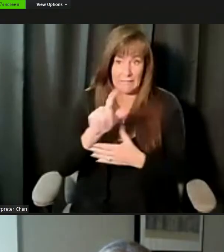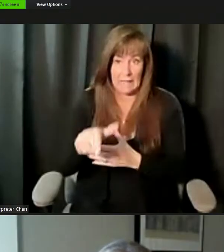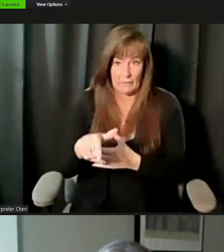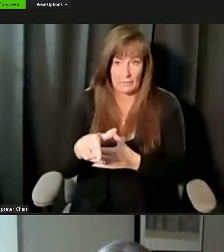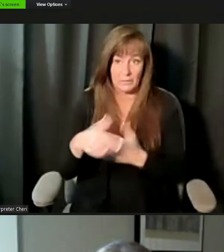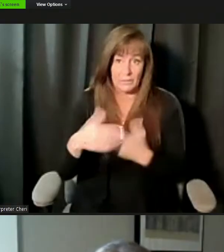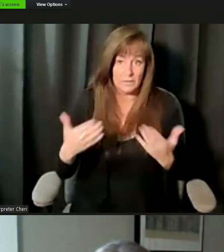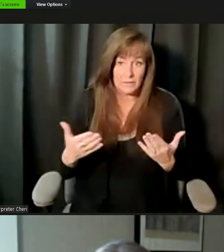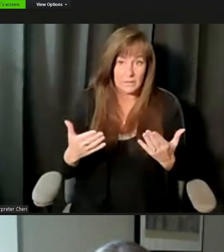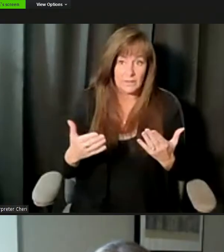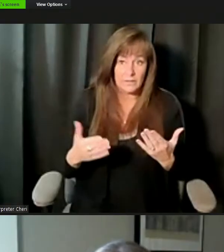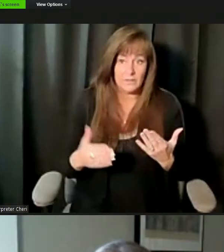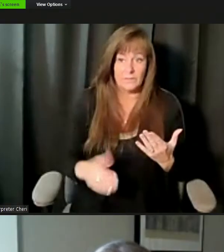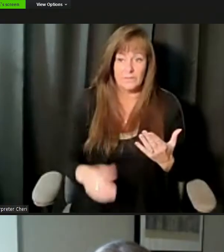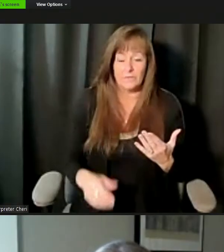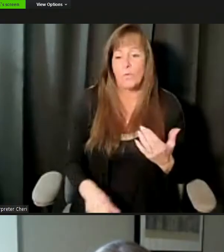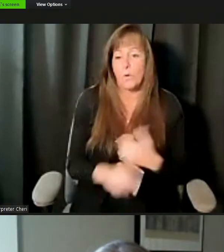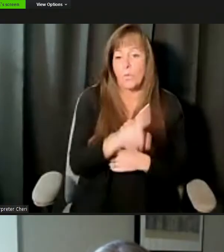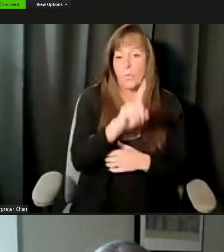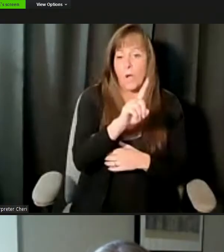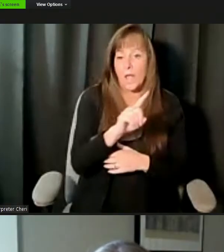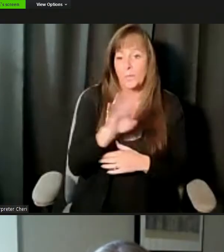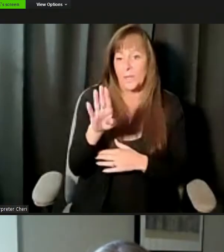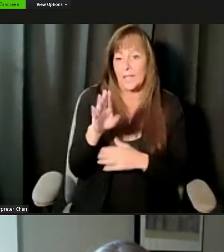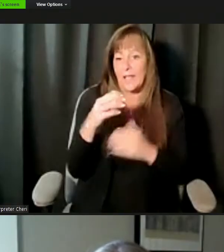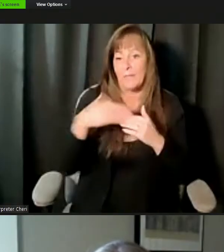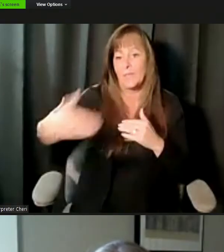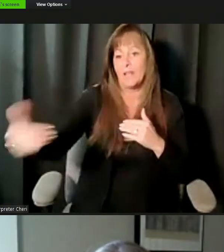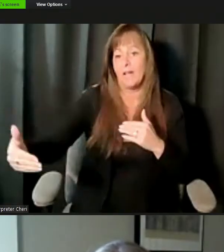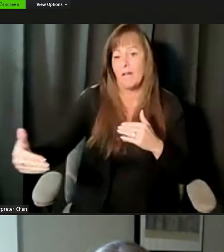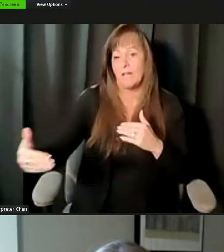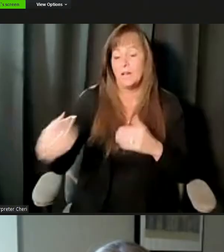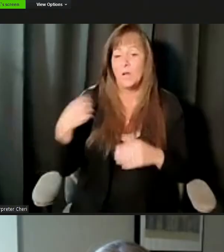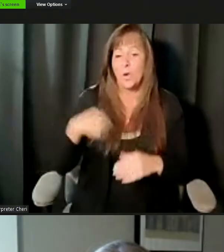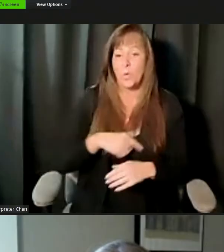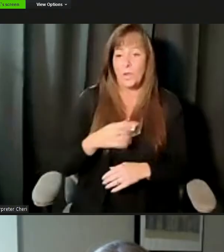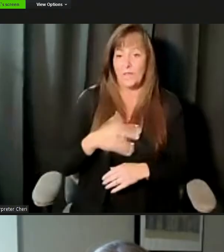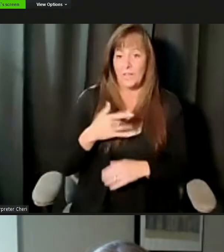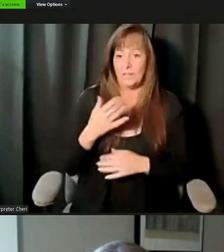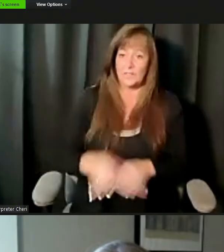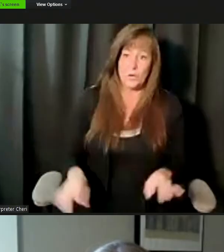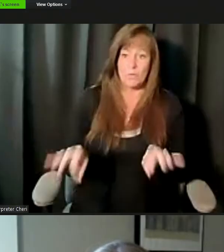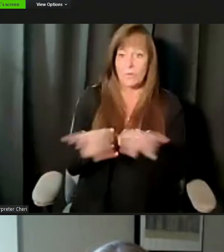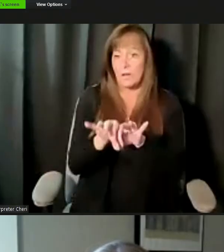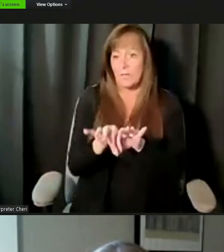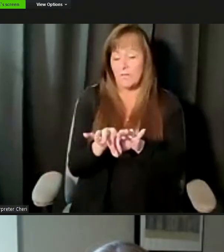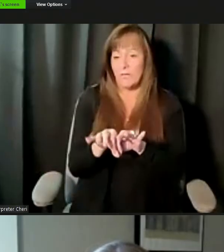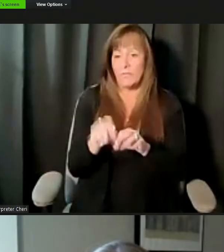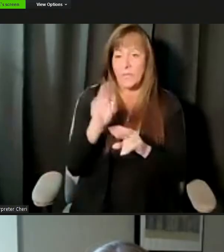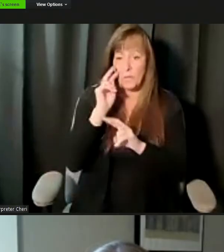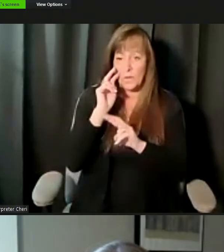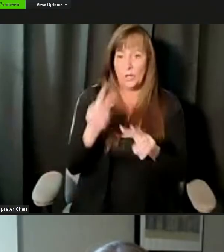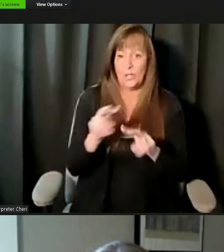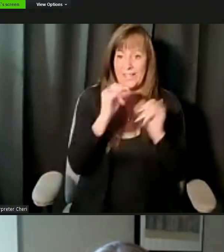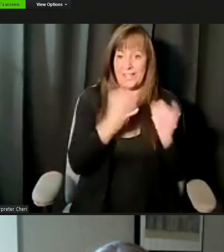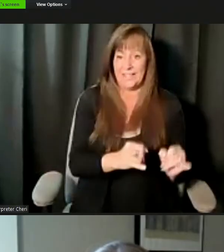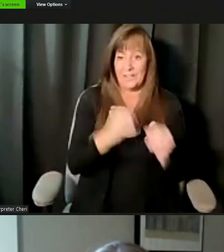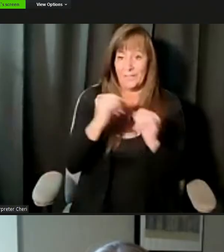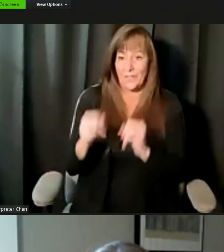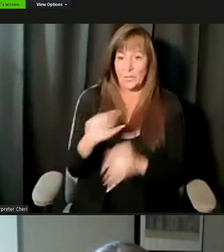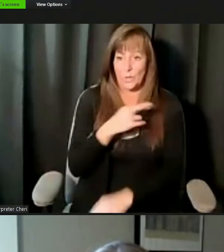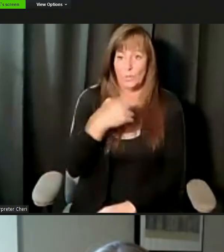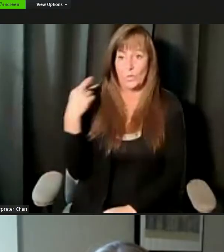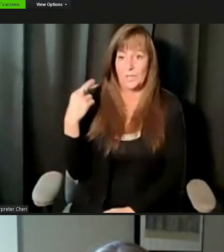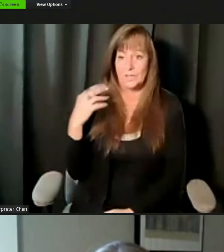for 1B and beyond. We think it's really critical that we look at individual risk factors in who should get